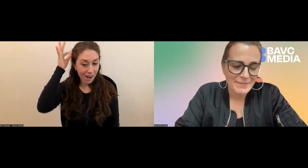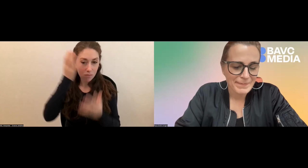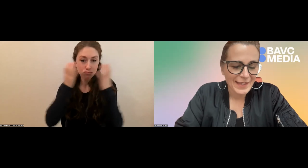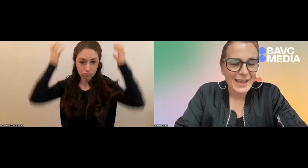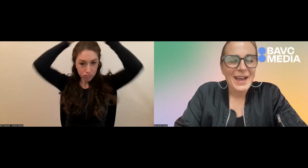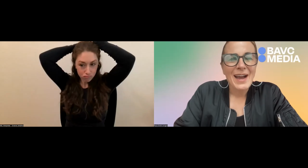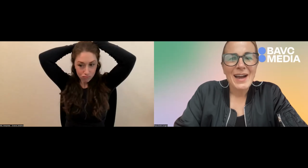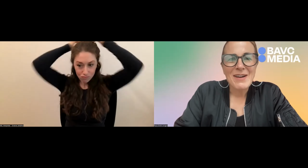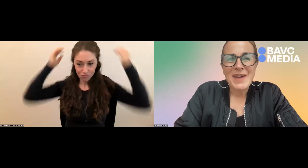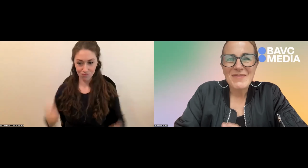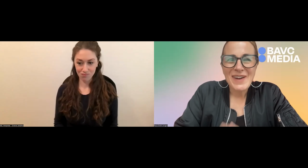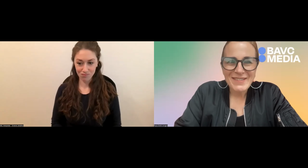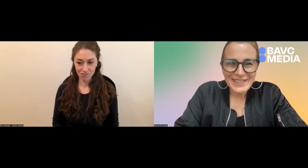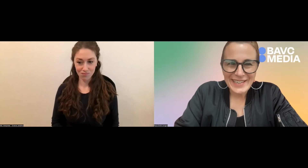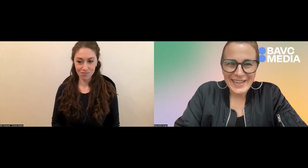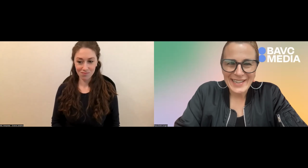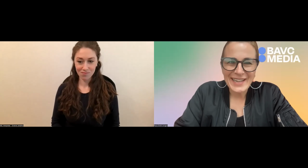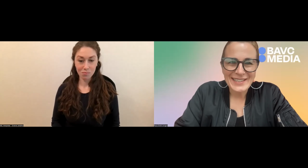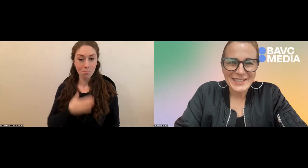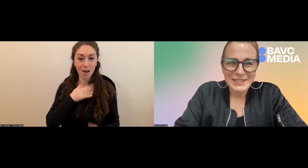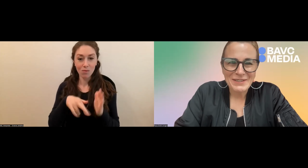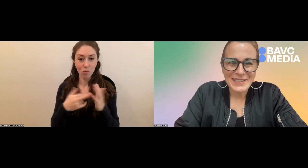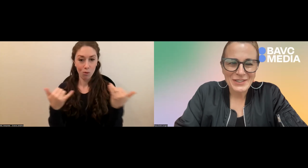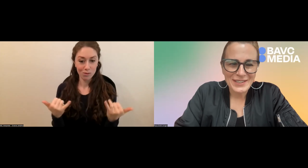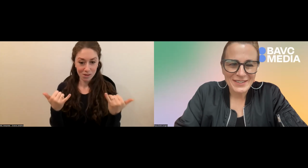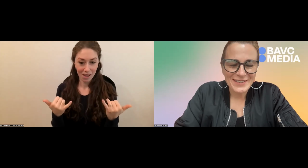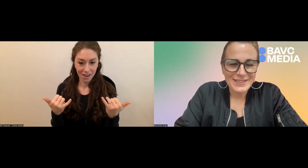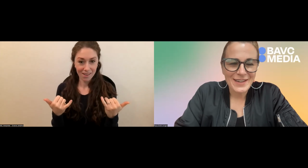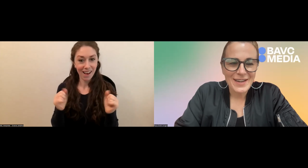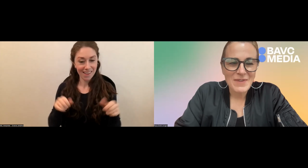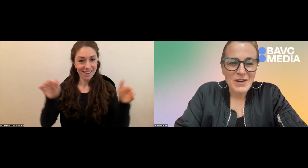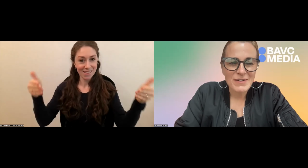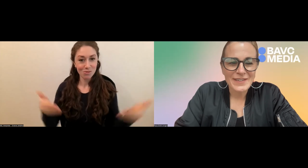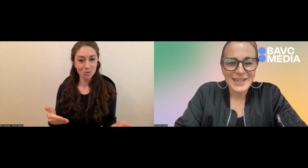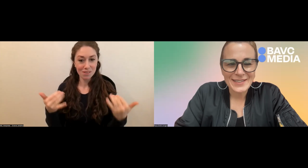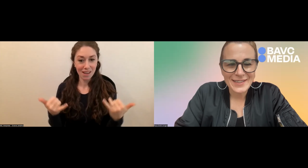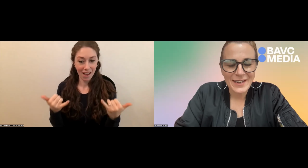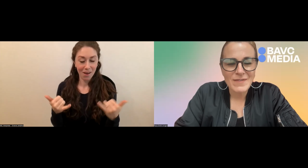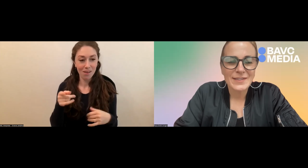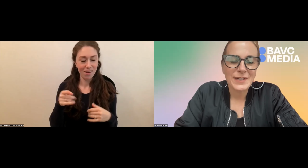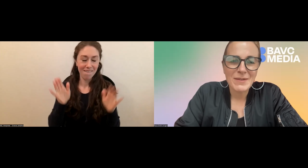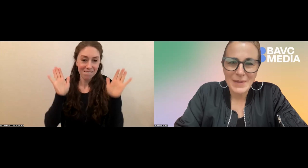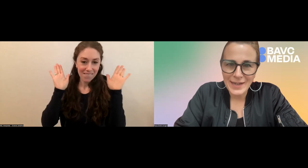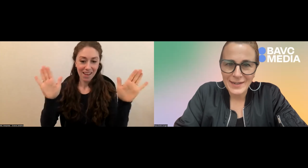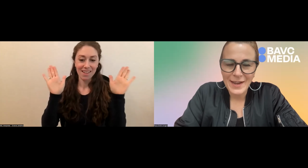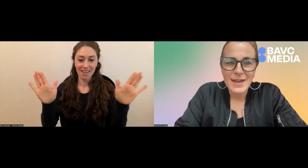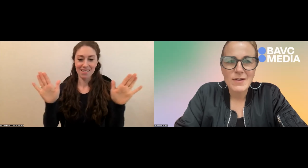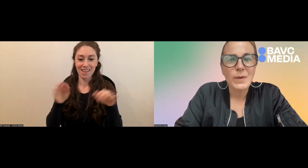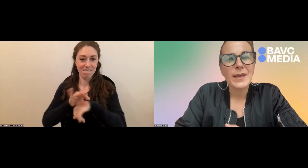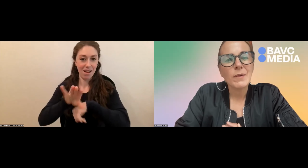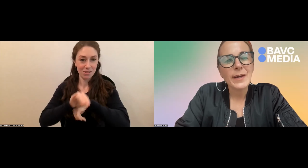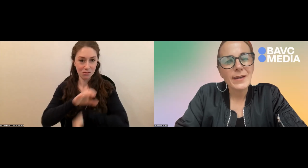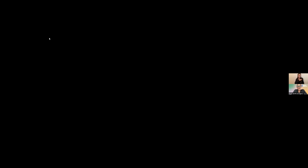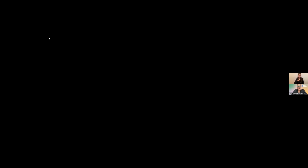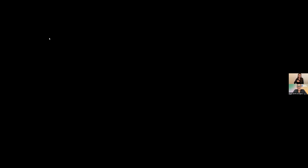face. My role today is I get to introduce our fantastic advisory committee. And